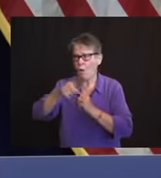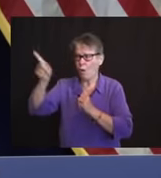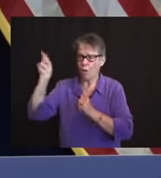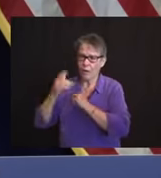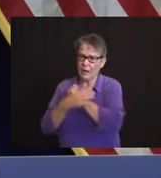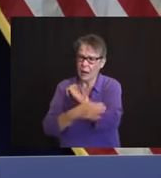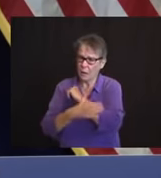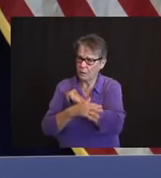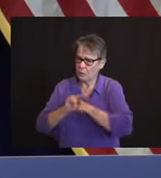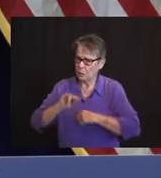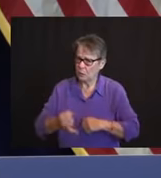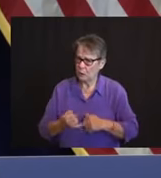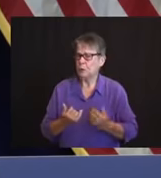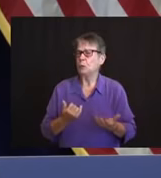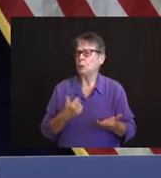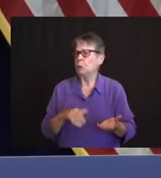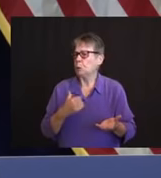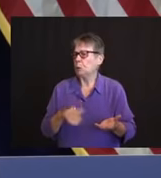unemployment rate at